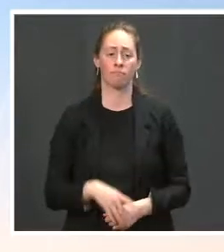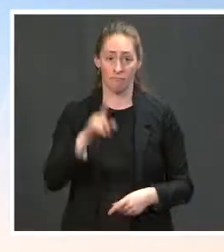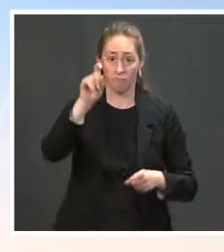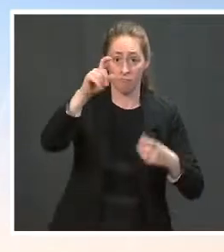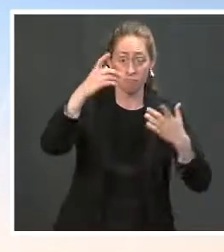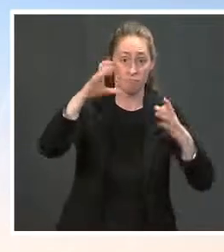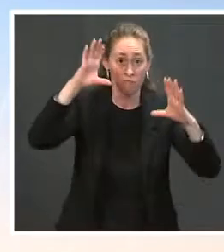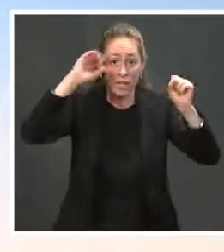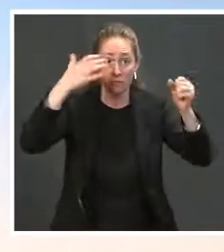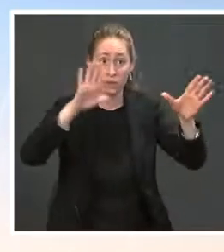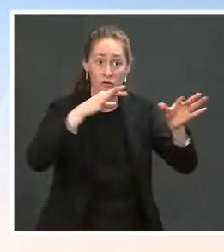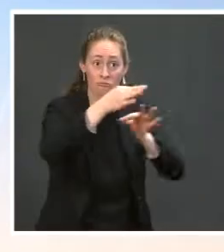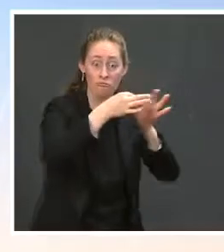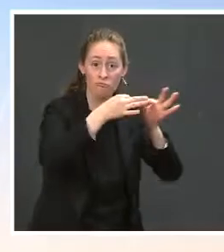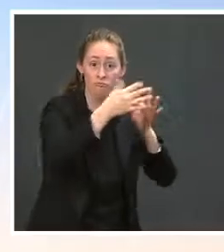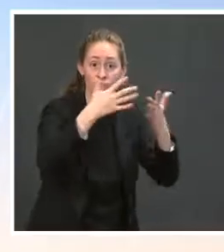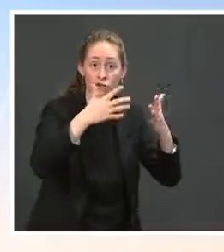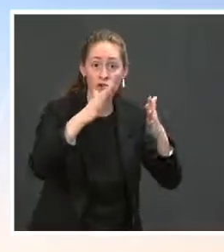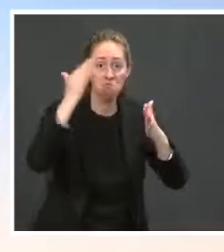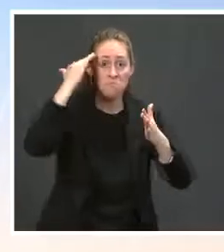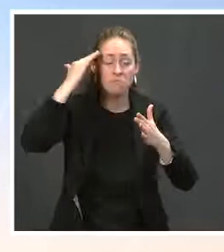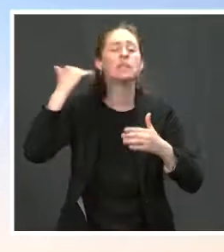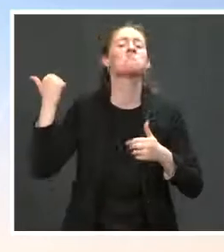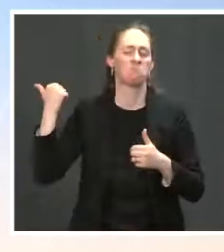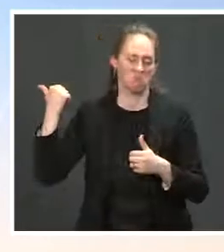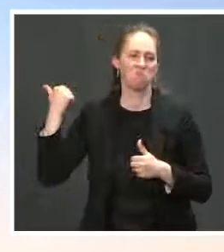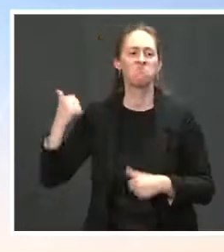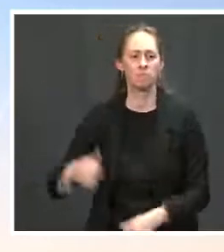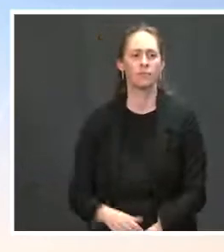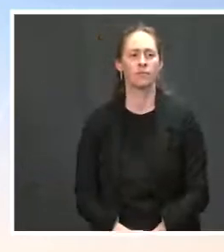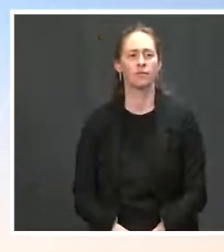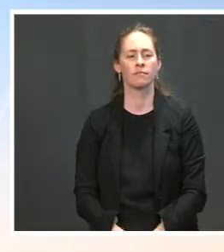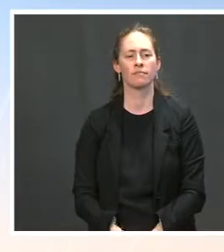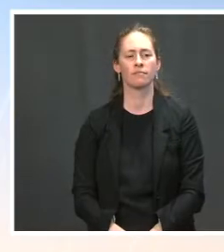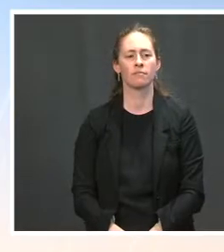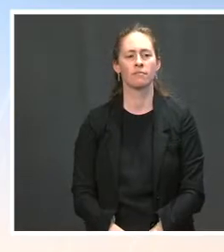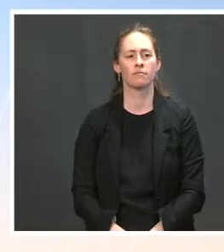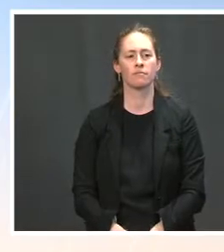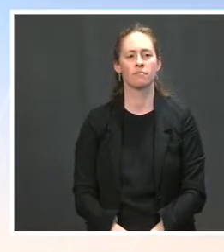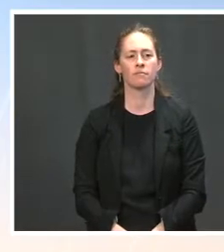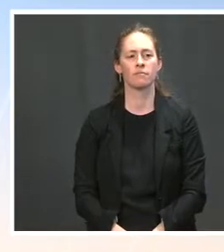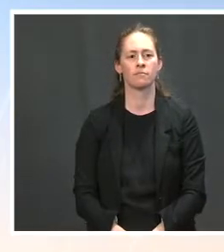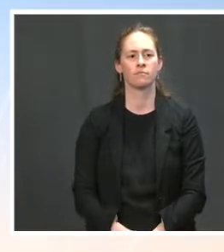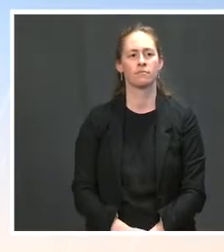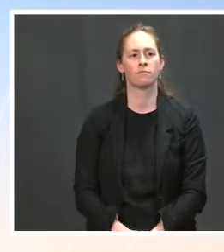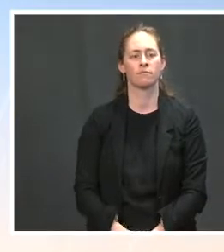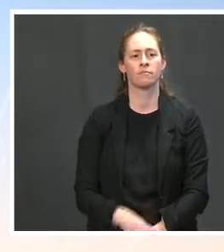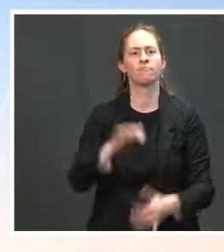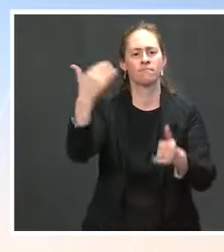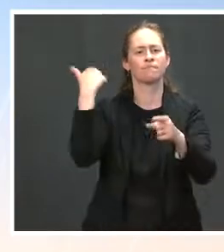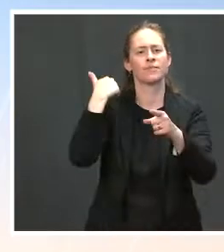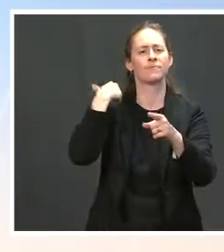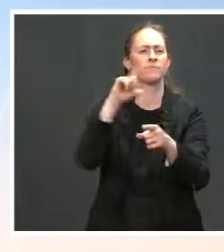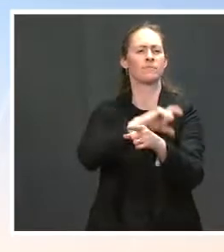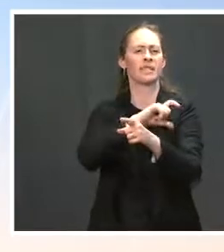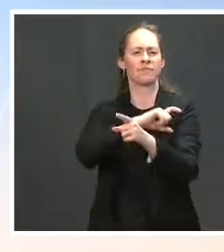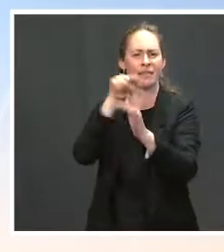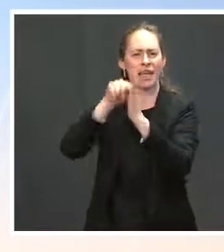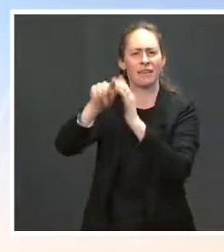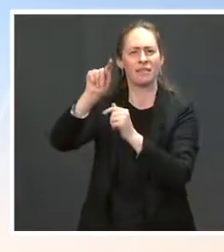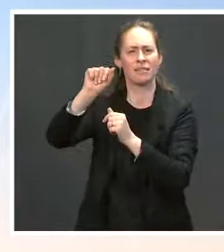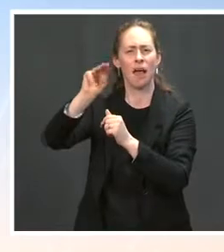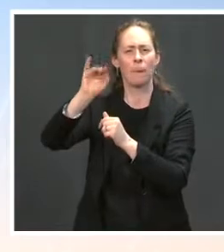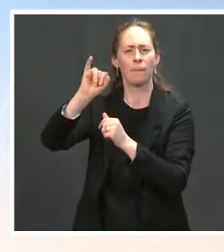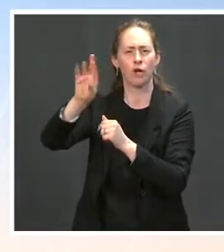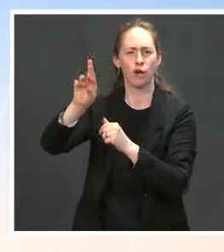Ohio, the family of Tamir Rice, the 12-year-old Cleveland boy who was killed by police in 2014, they've asked the Justice Department to reopen his case. Does the president